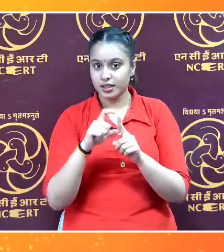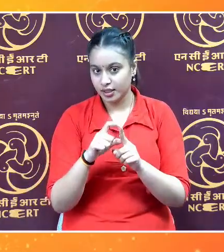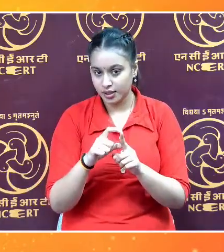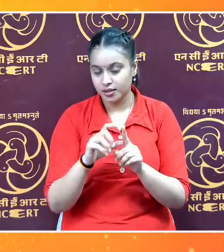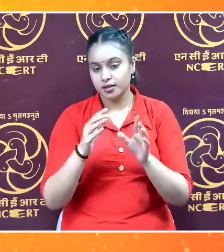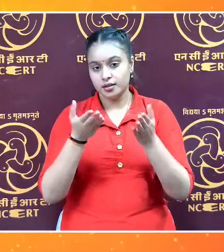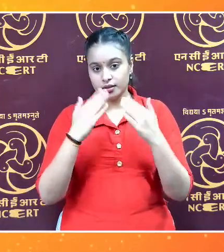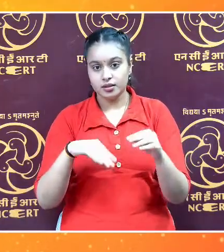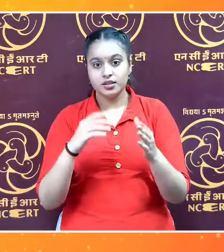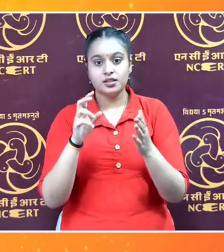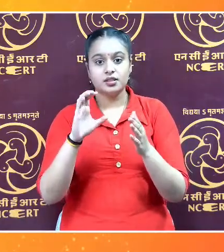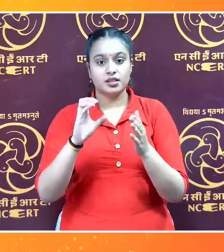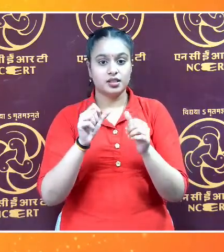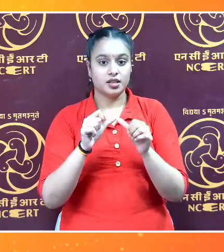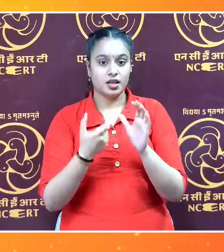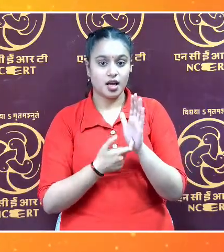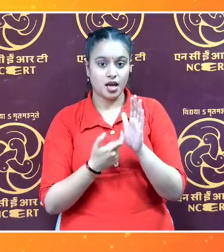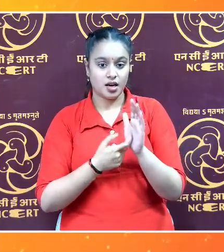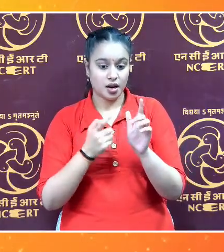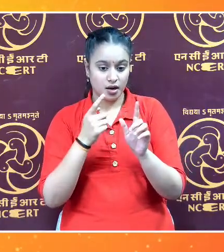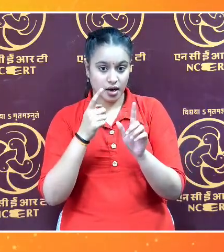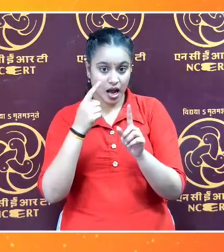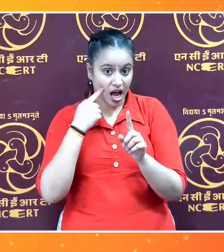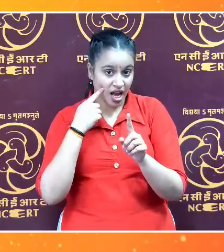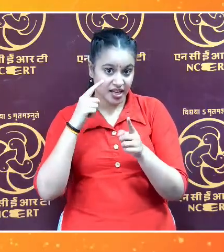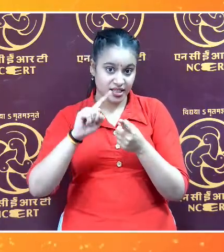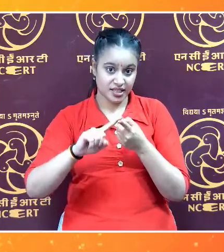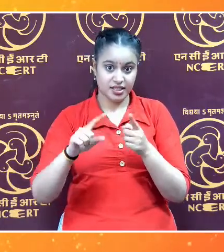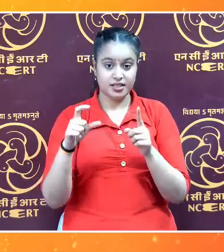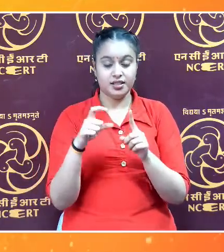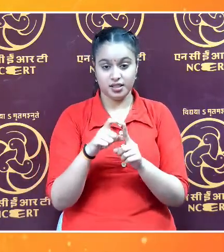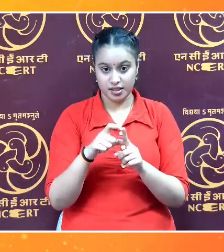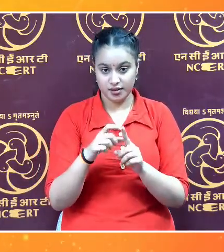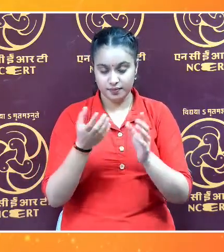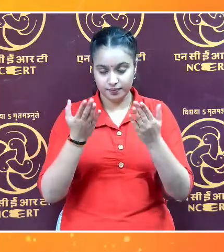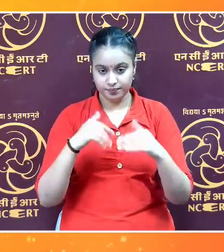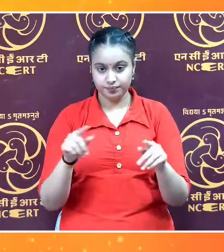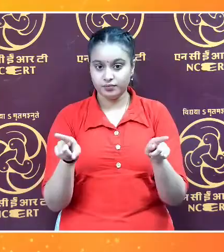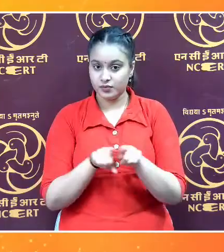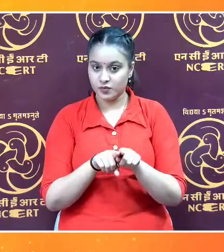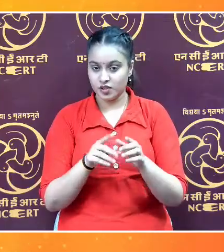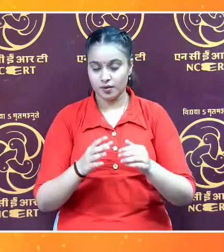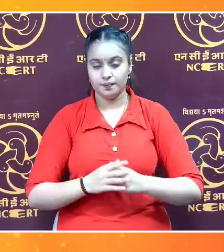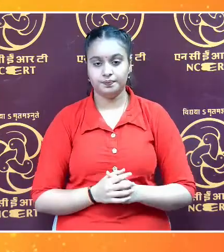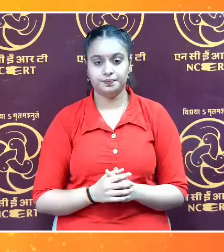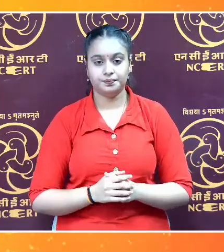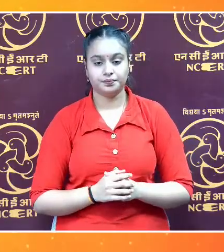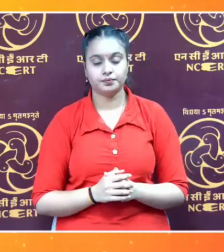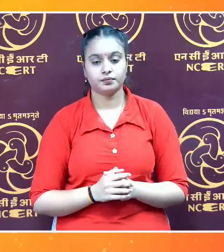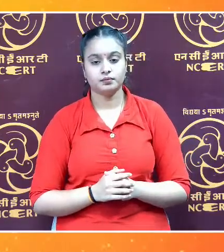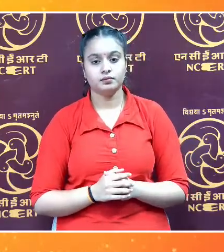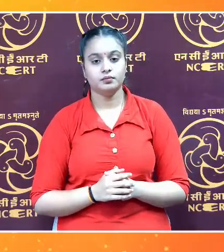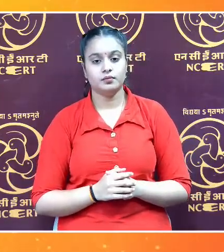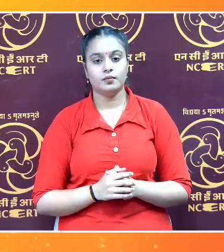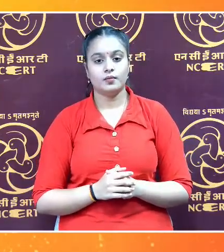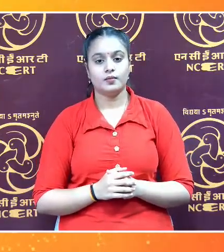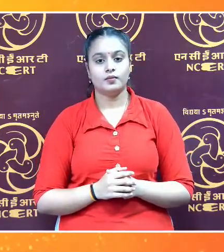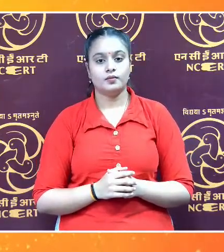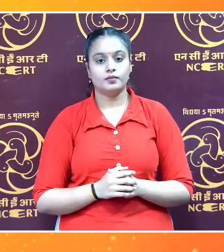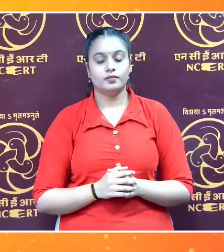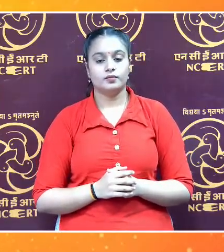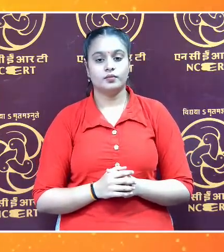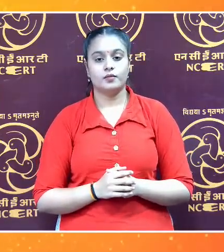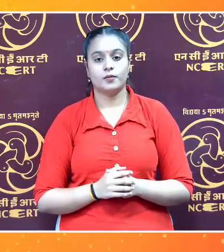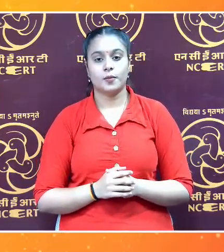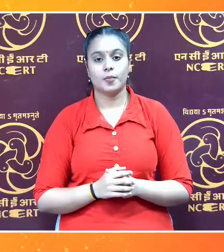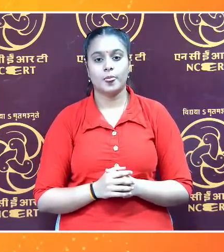and carry will become Carried. Yeah. Dry will become dried. dried, yes. Fry So will this- become fried. yes. Accompany will become